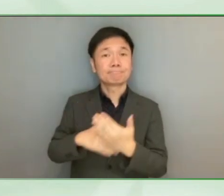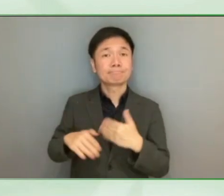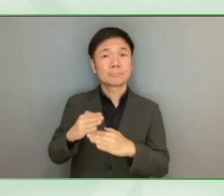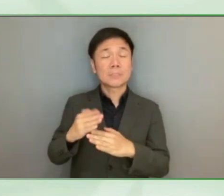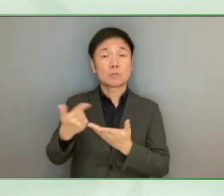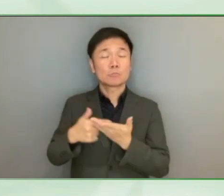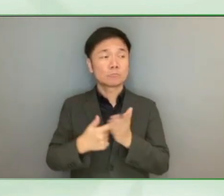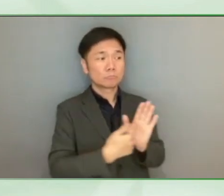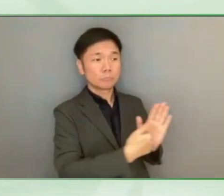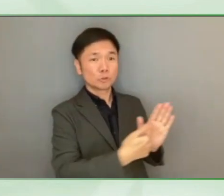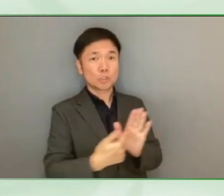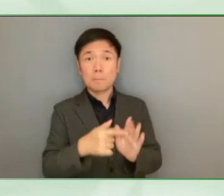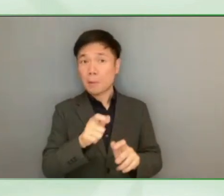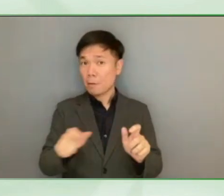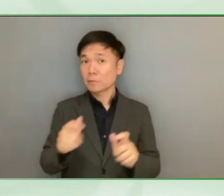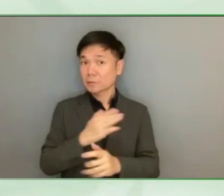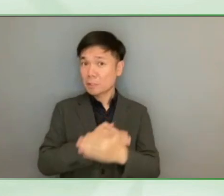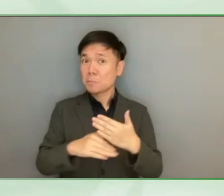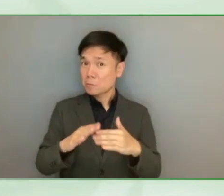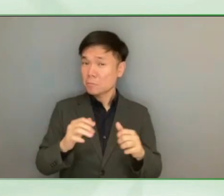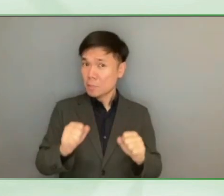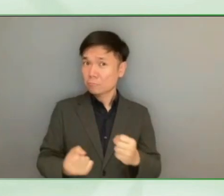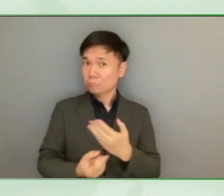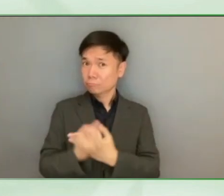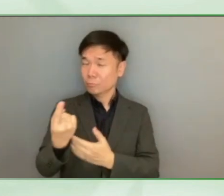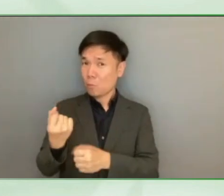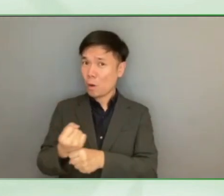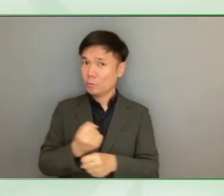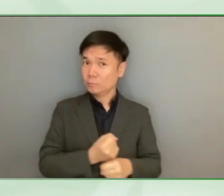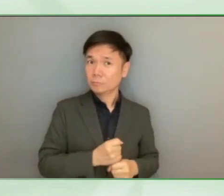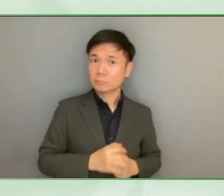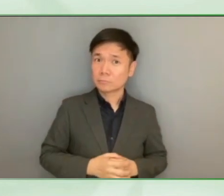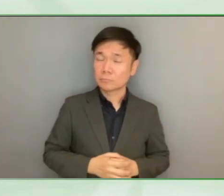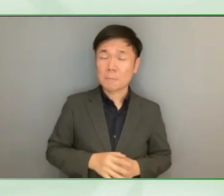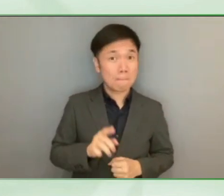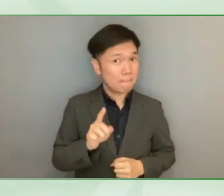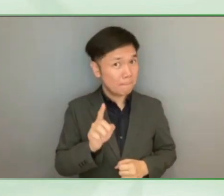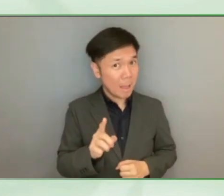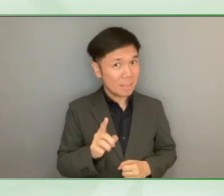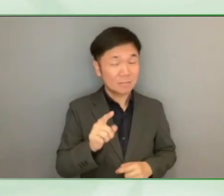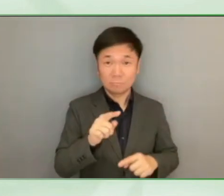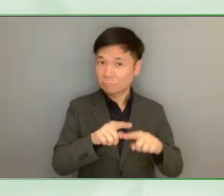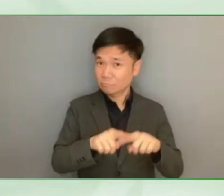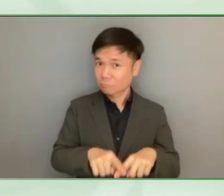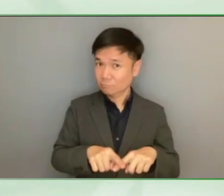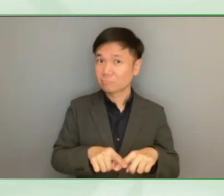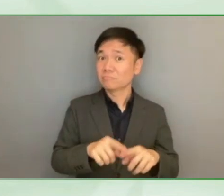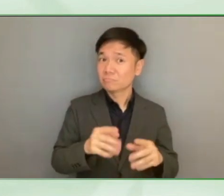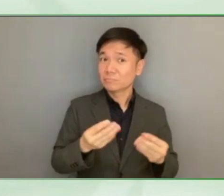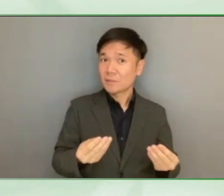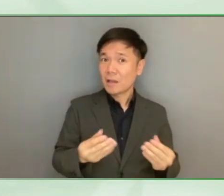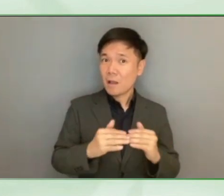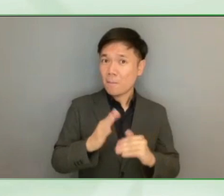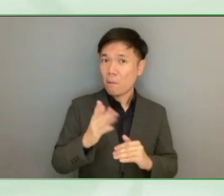people with disabilities can have these Yeah. opportunities. But that again depends upon the structure of those federal agencies if they will let that